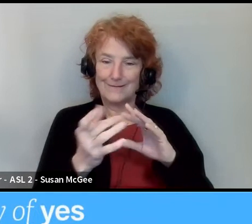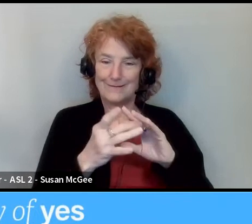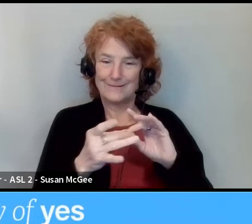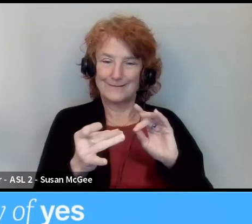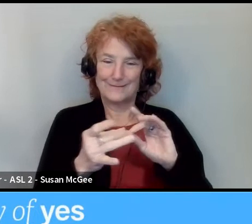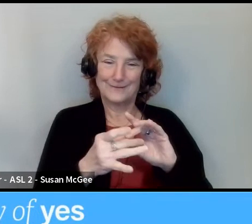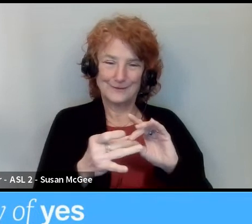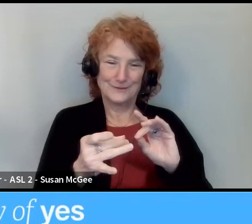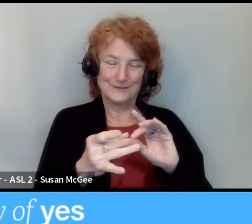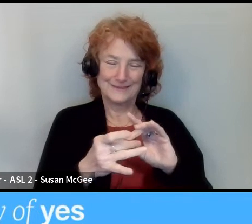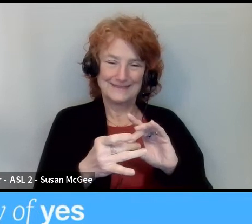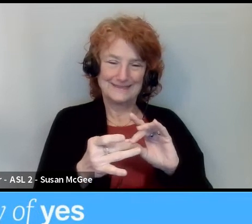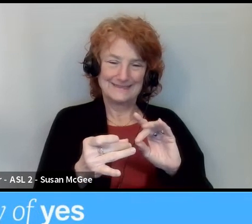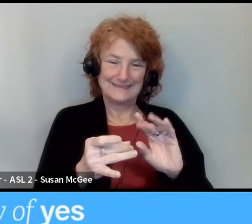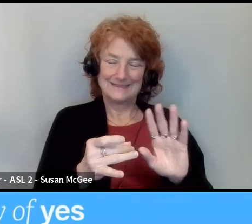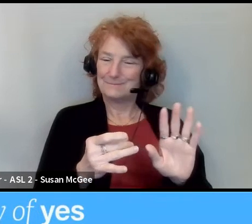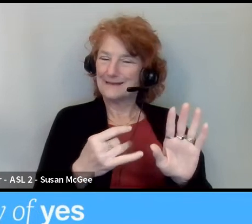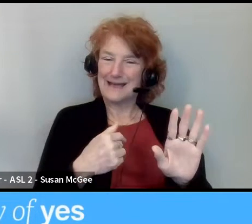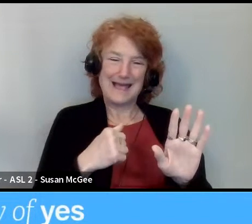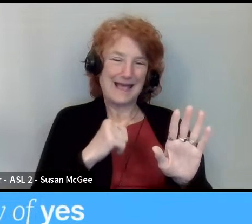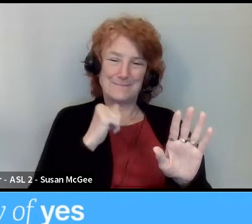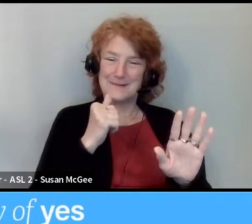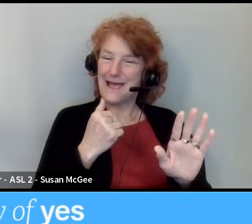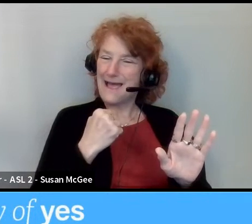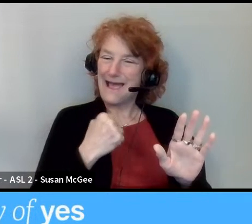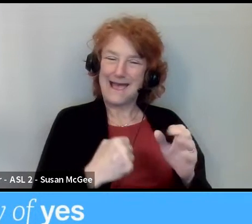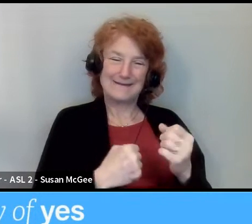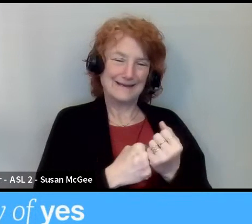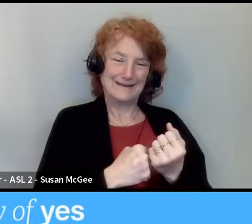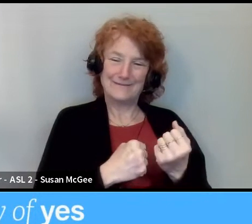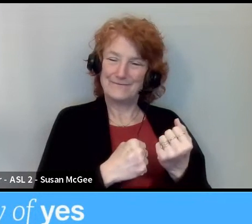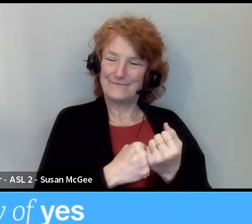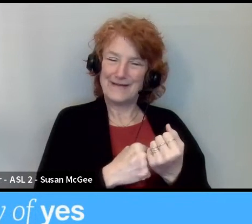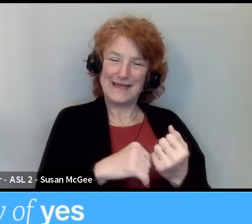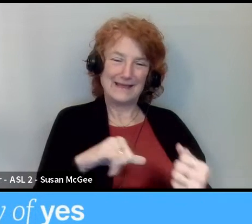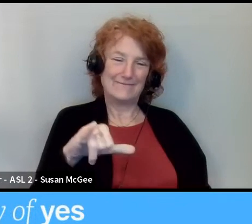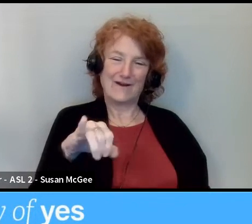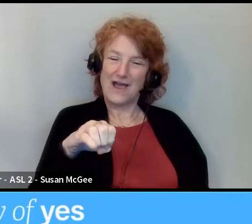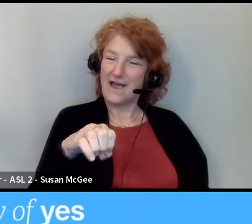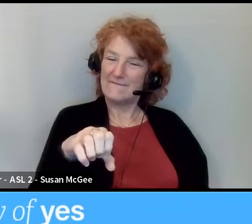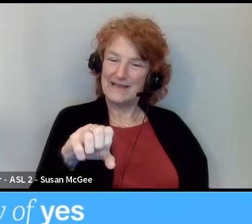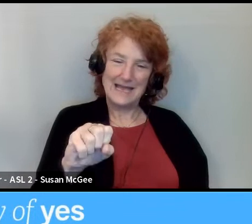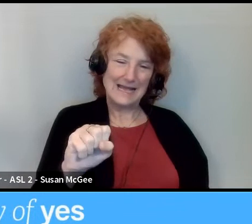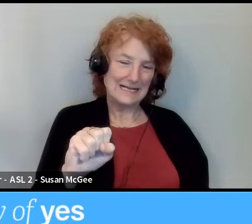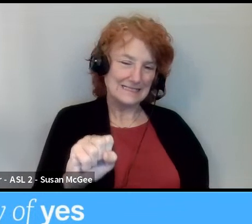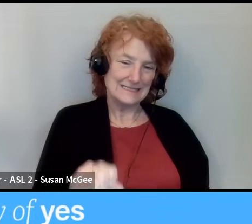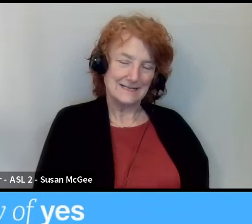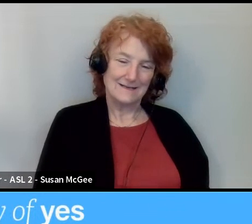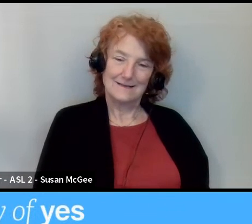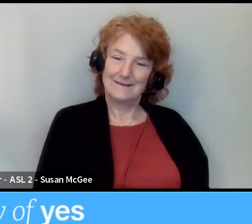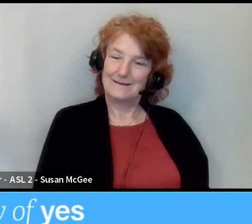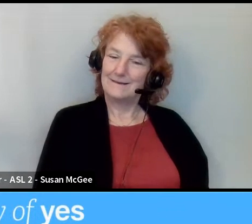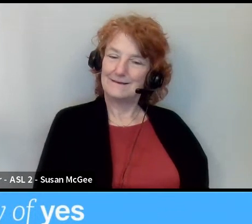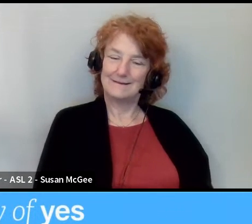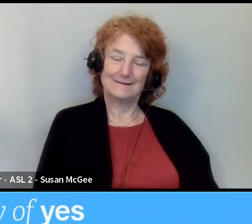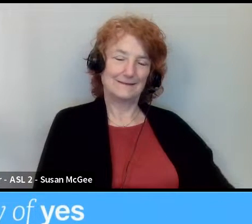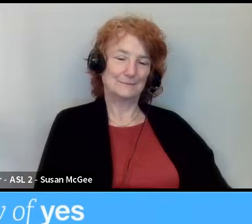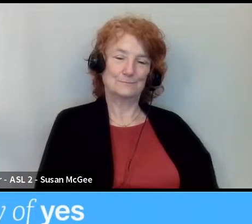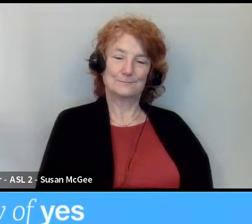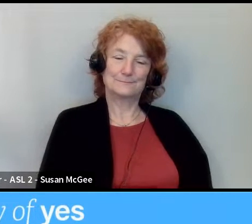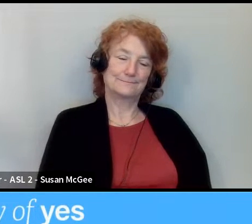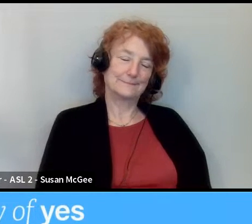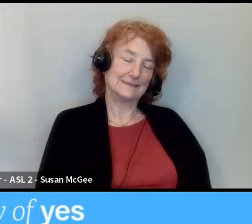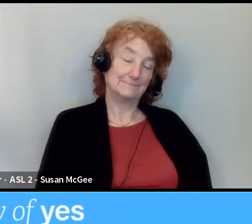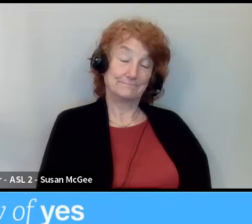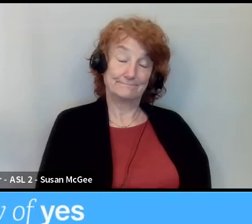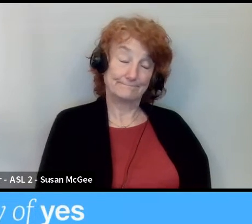I'm not in favor of yes. But you answered my question. Thank you.